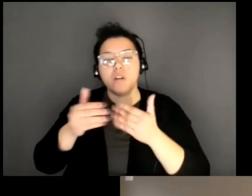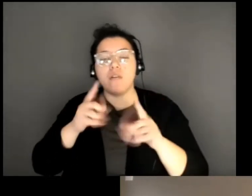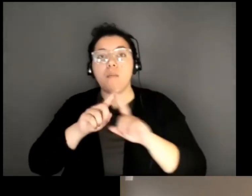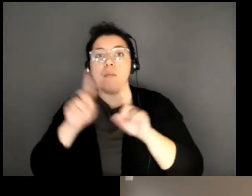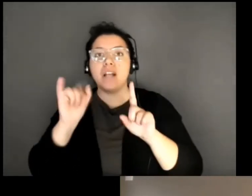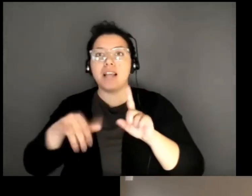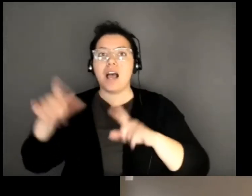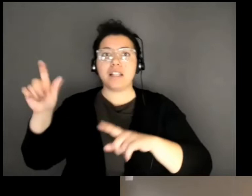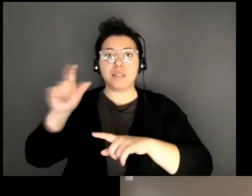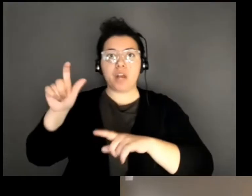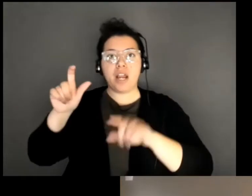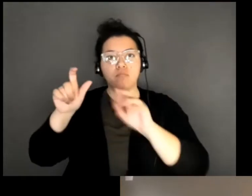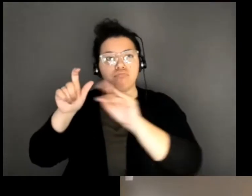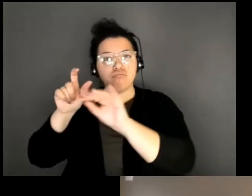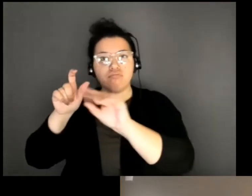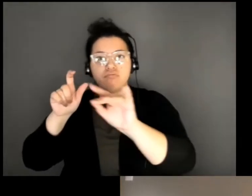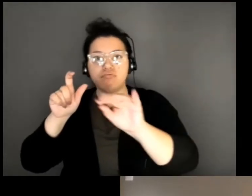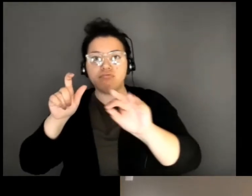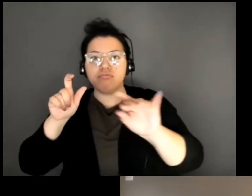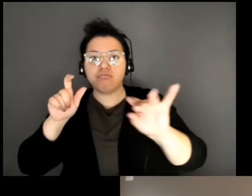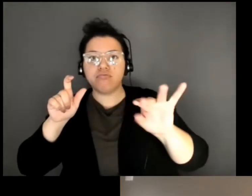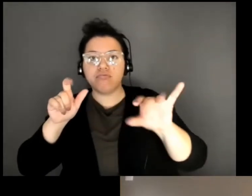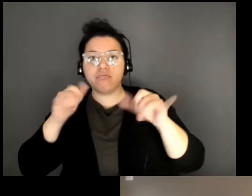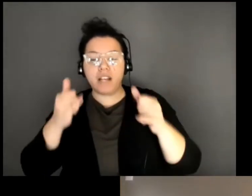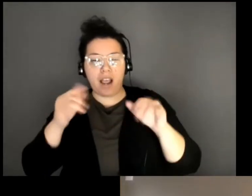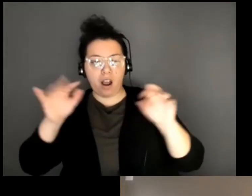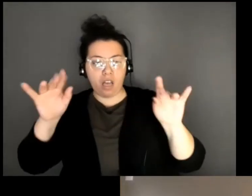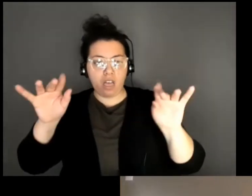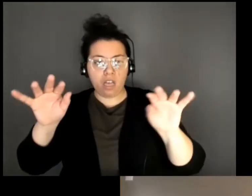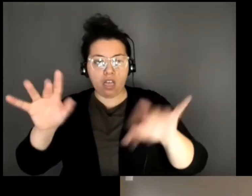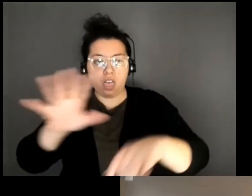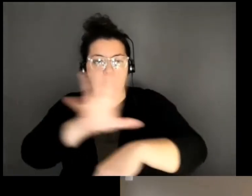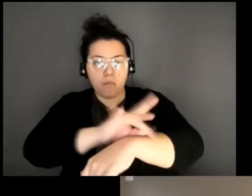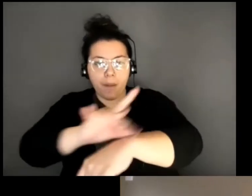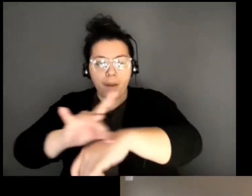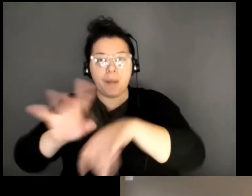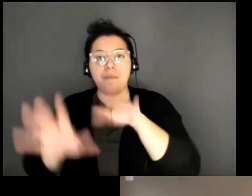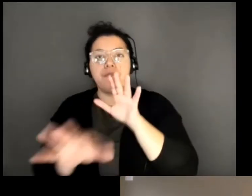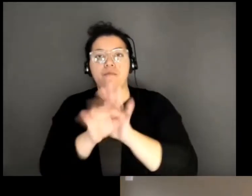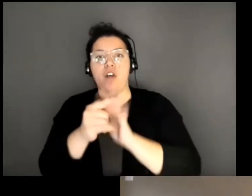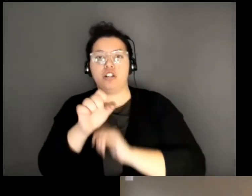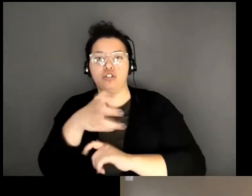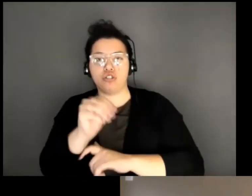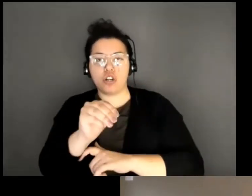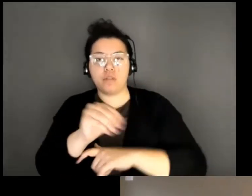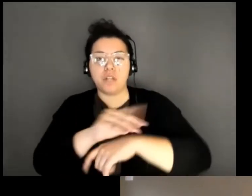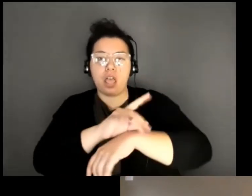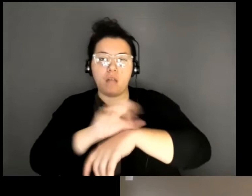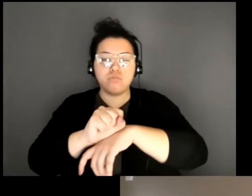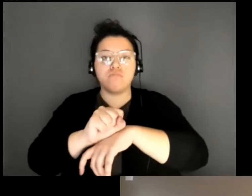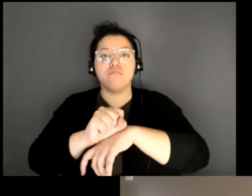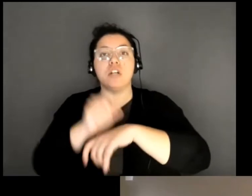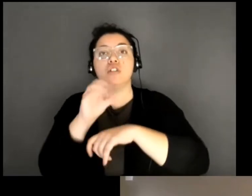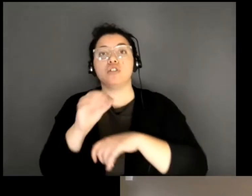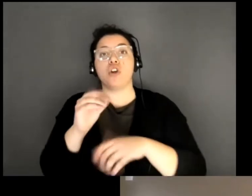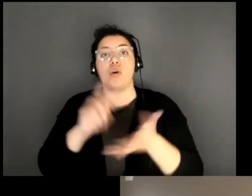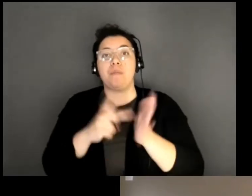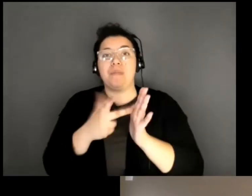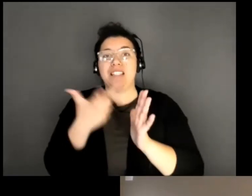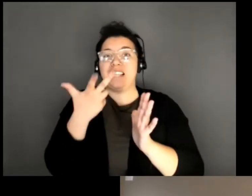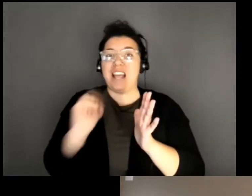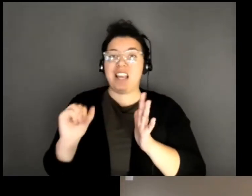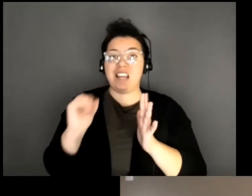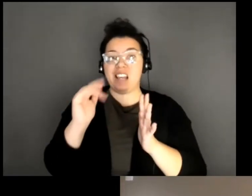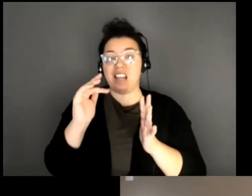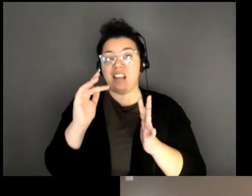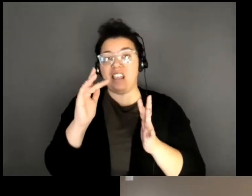confidence that we've really done everything we can to remove any evidence from a previous guest that has been there. And that's kind of the science